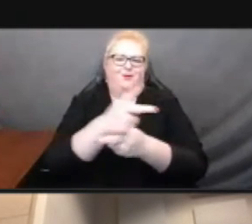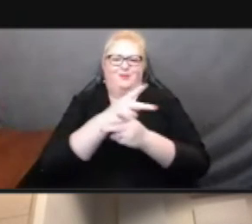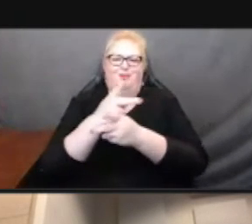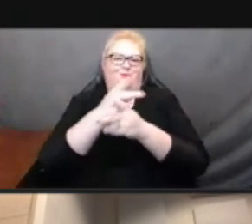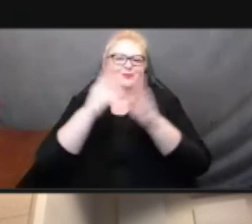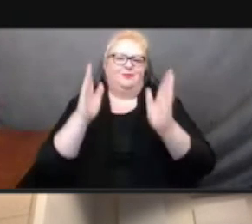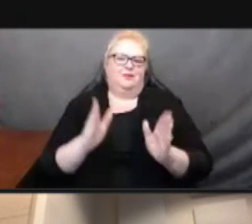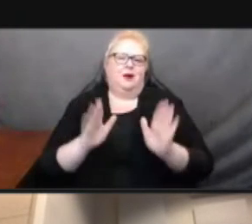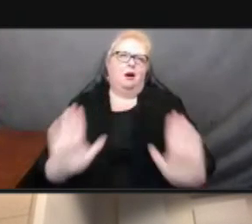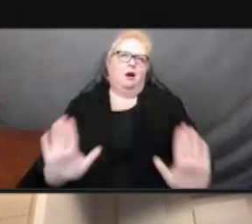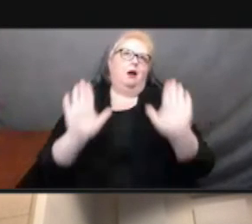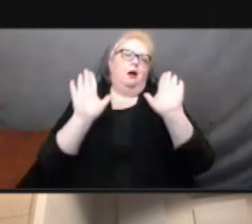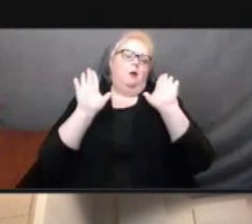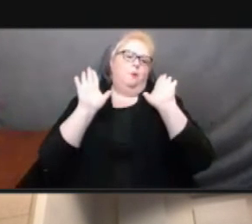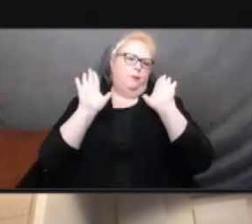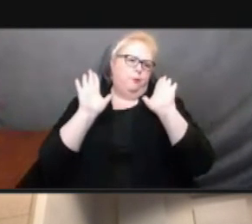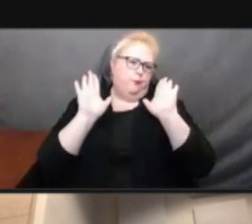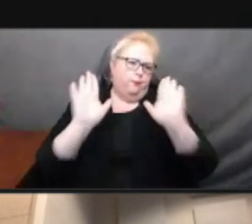wonderful shift.